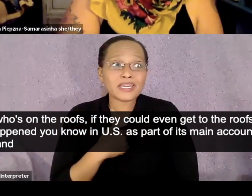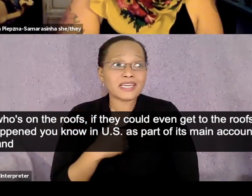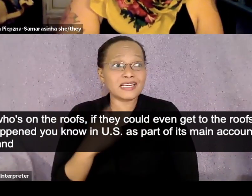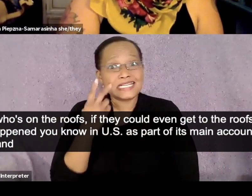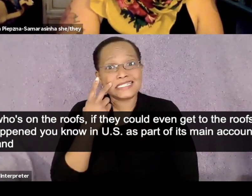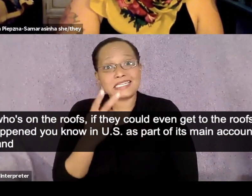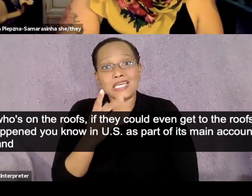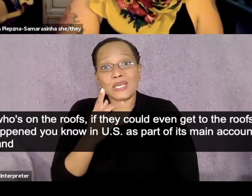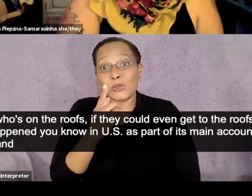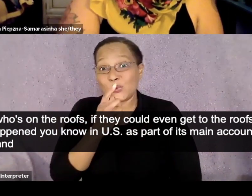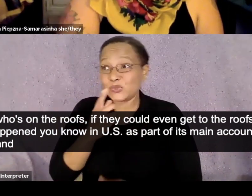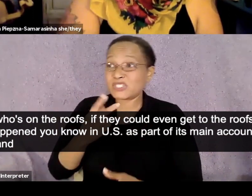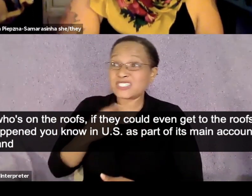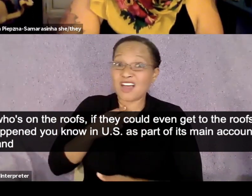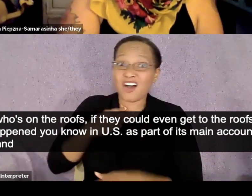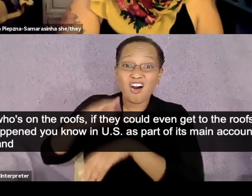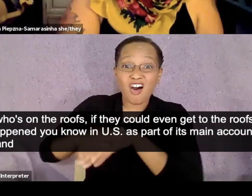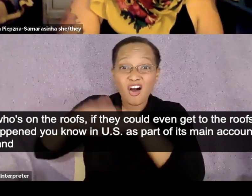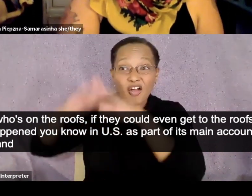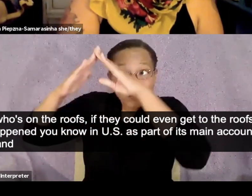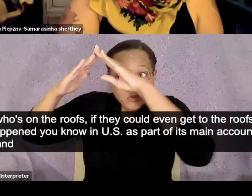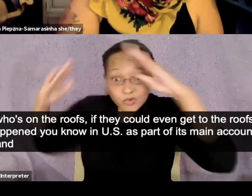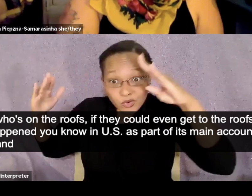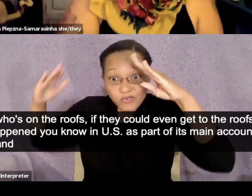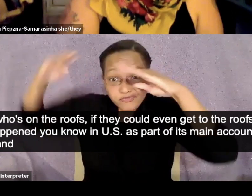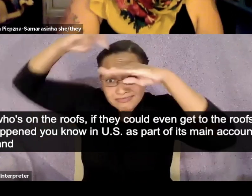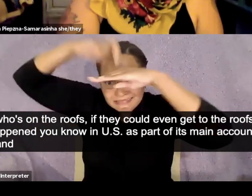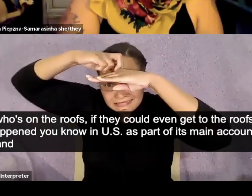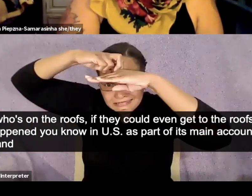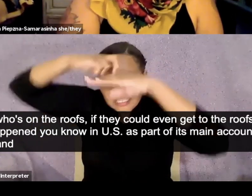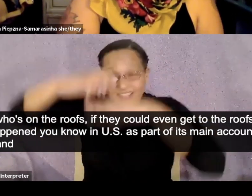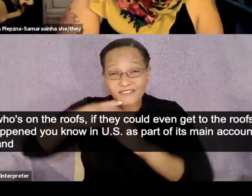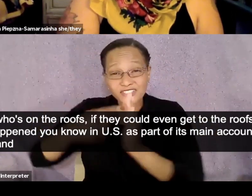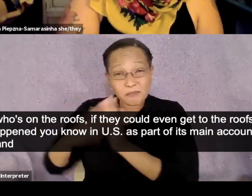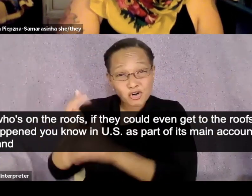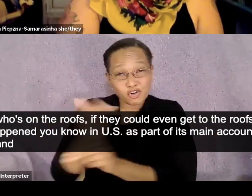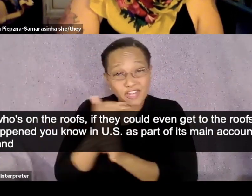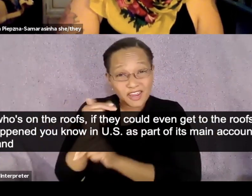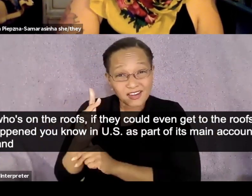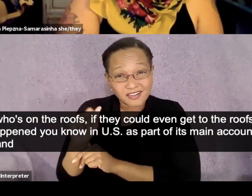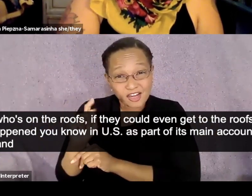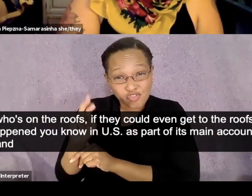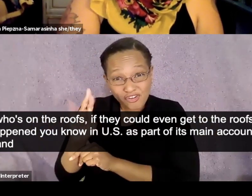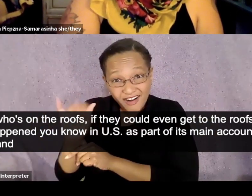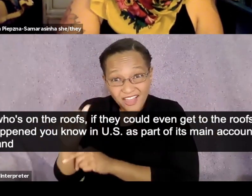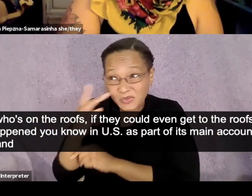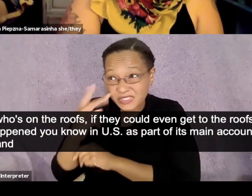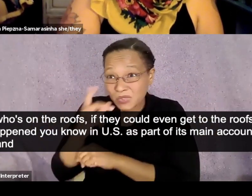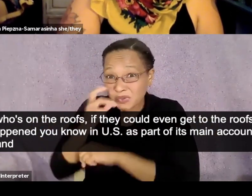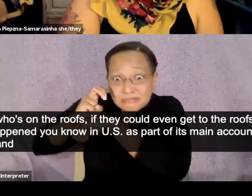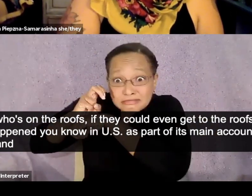roofs, if they could even get to the roofs of Katrina, or any of the multitude